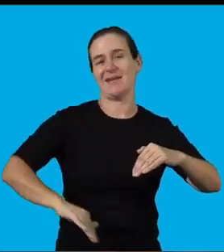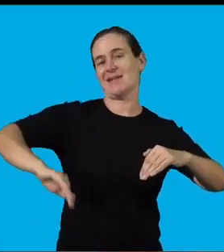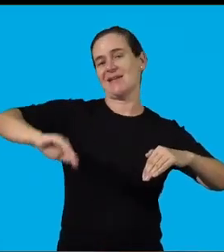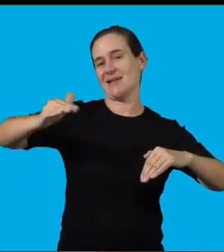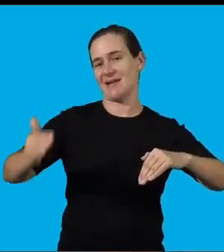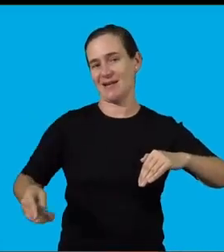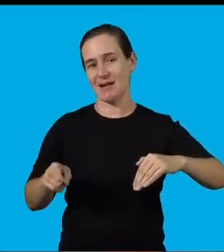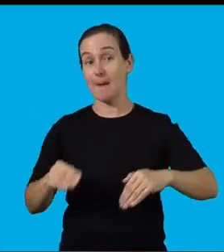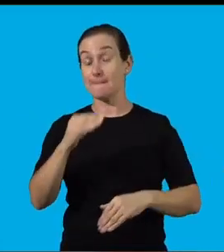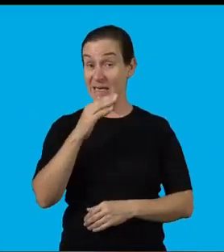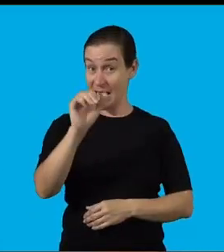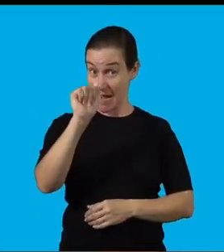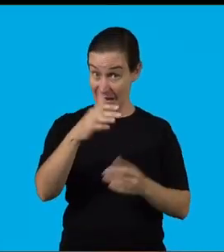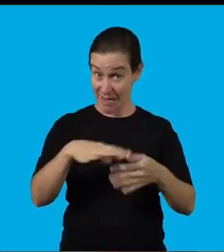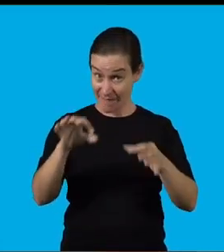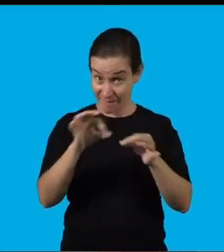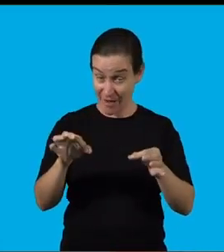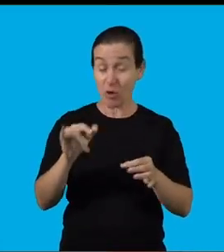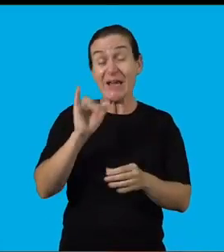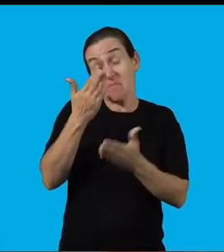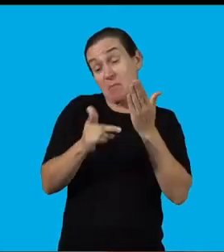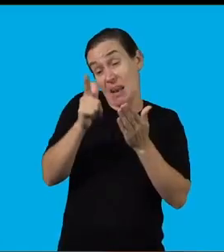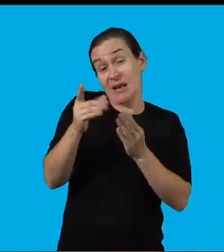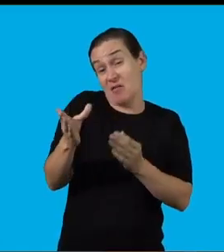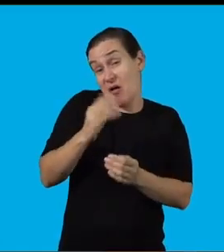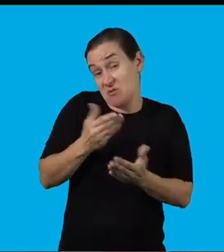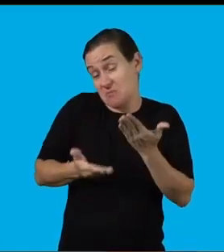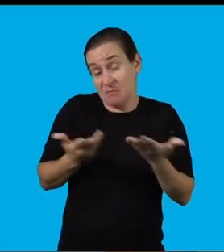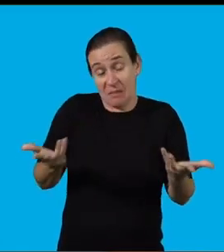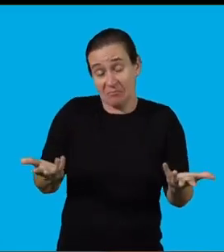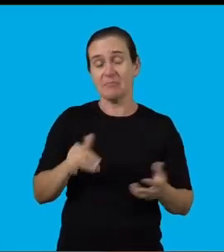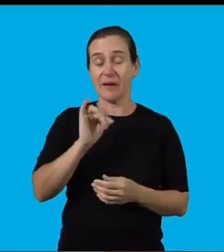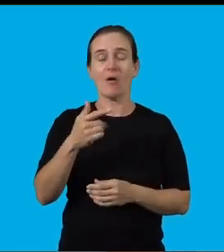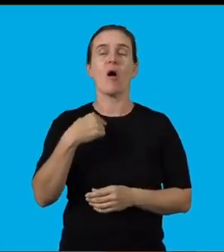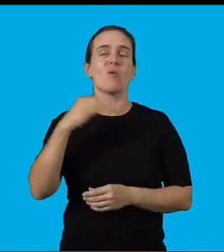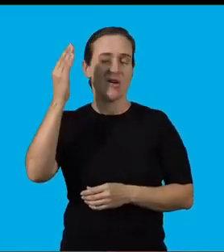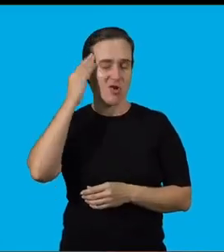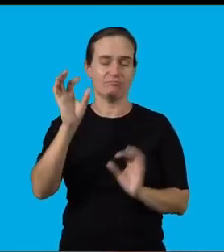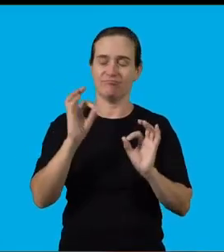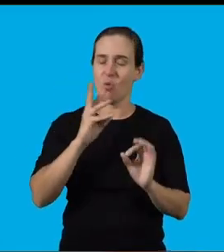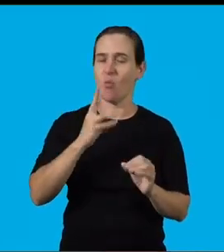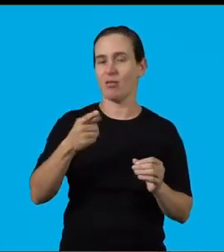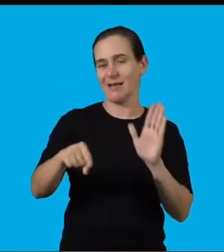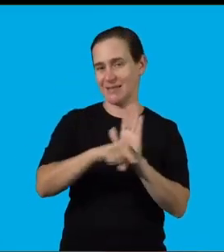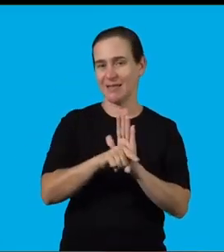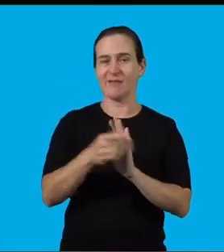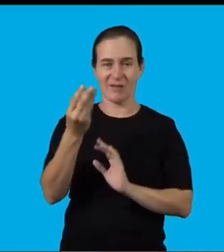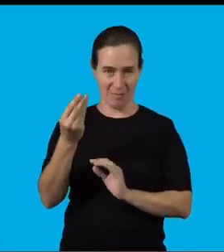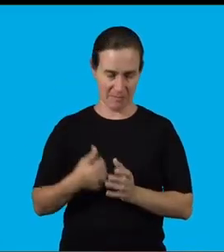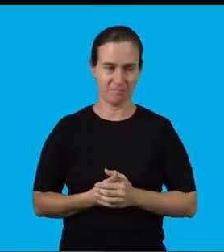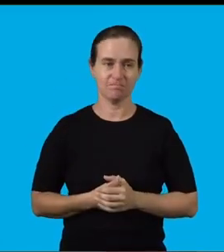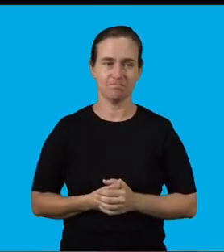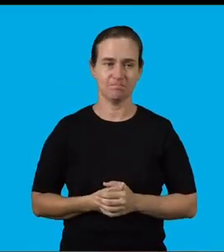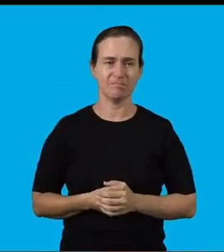A, the value of A, if ever they ask us to find it, they may not, but if ever they ask us to find it, we know that A has to be a negative answer. And